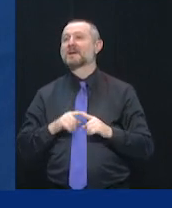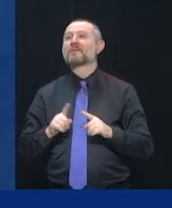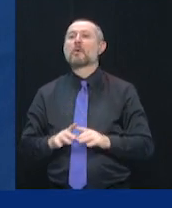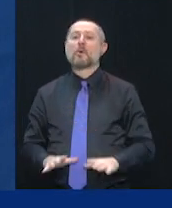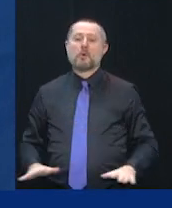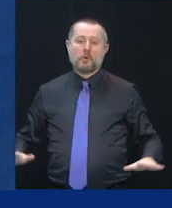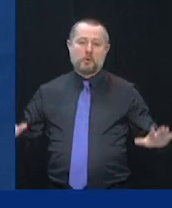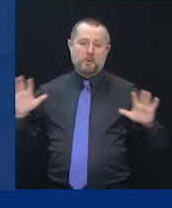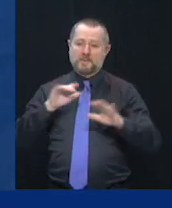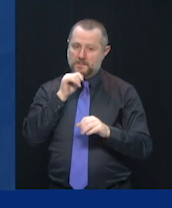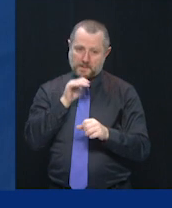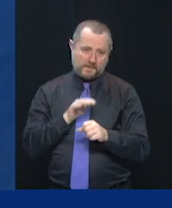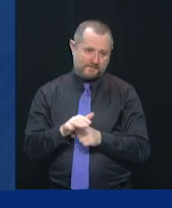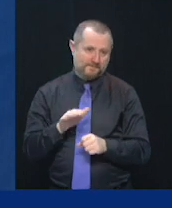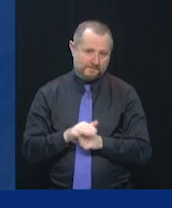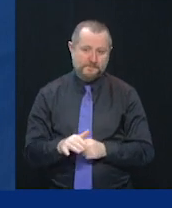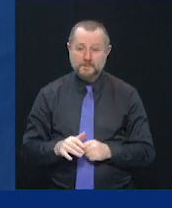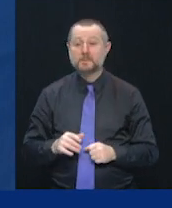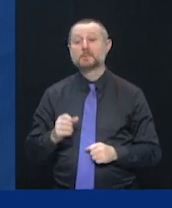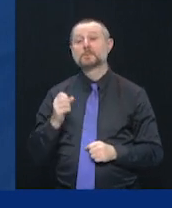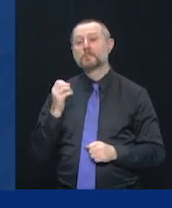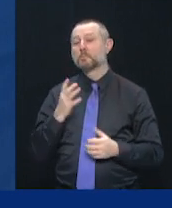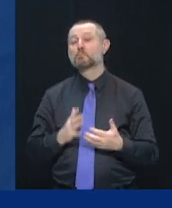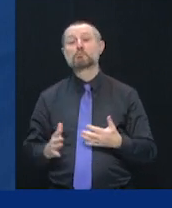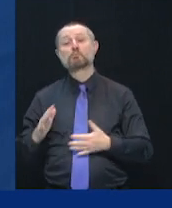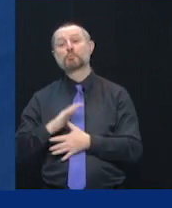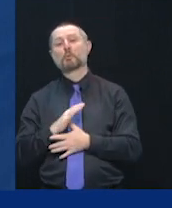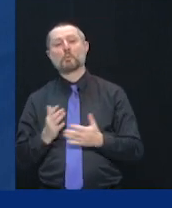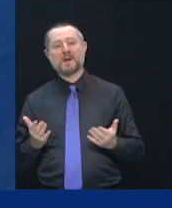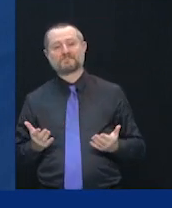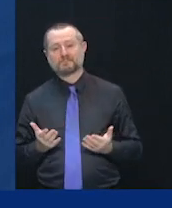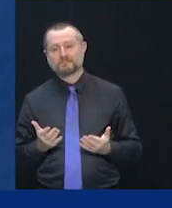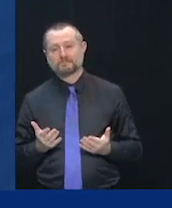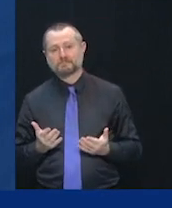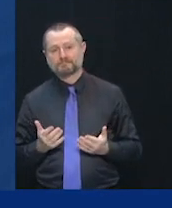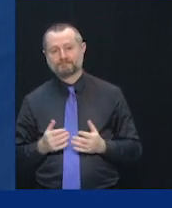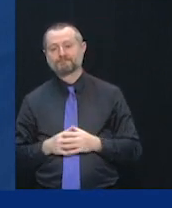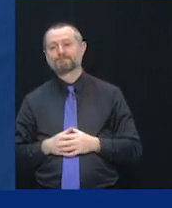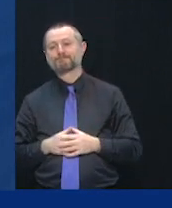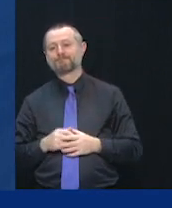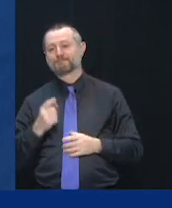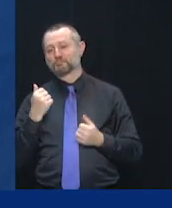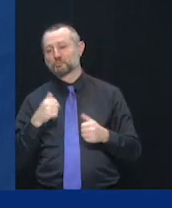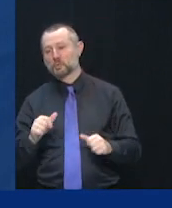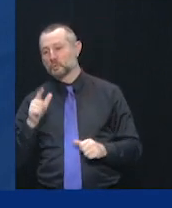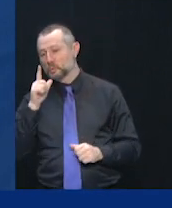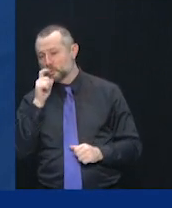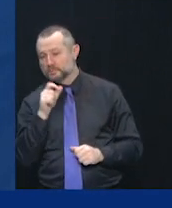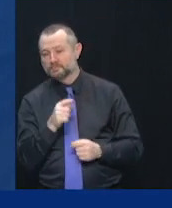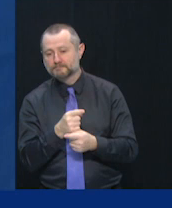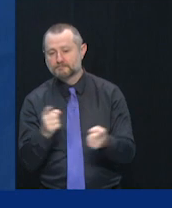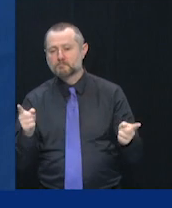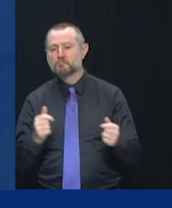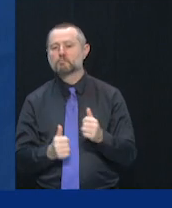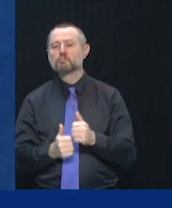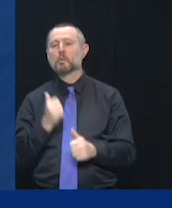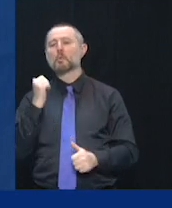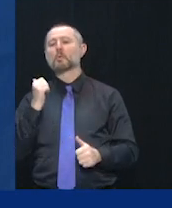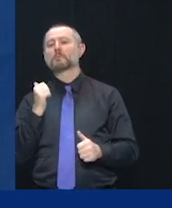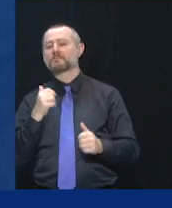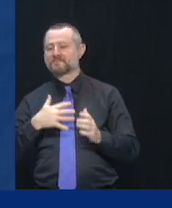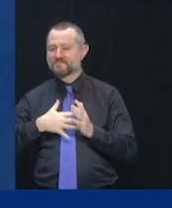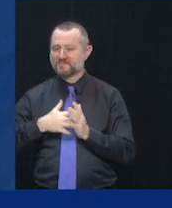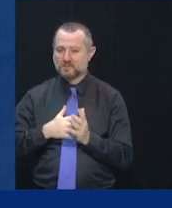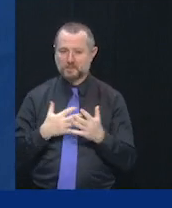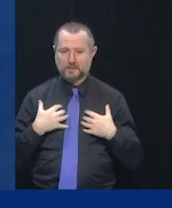So the prioritization is to reach those people who are most at risk